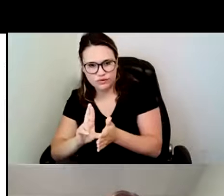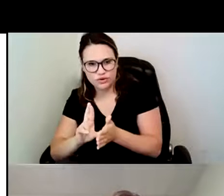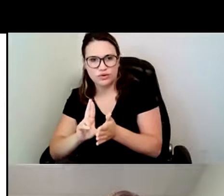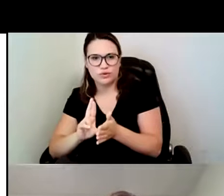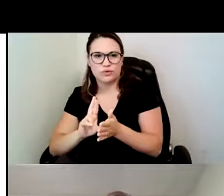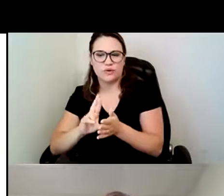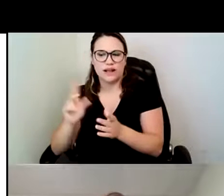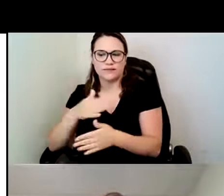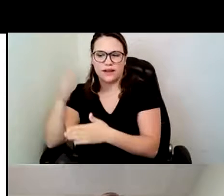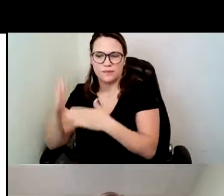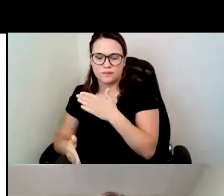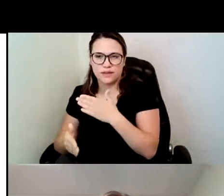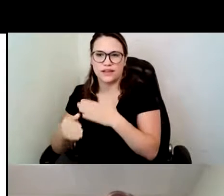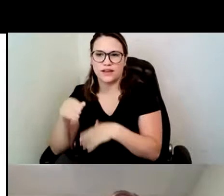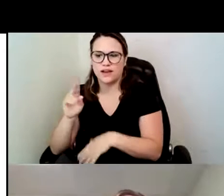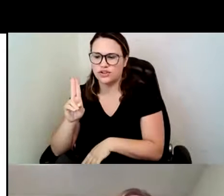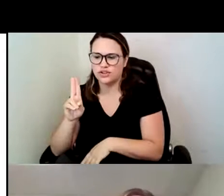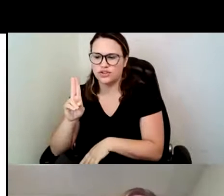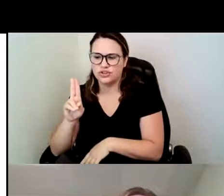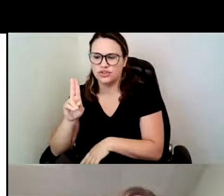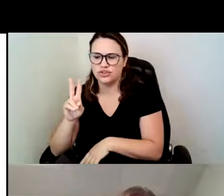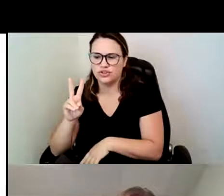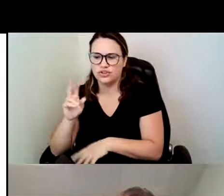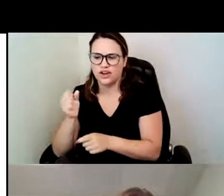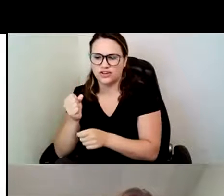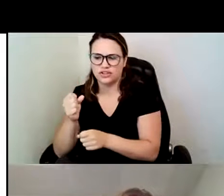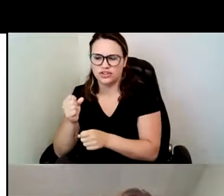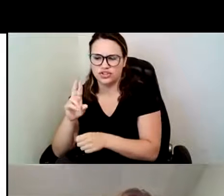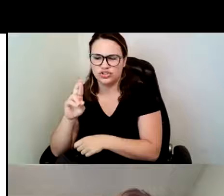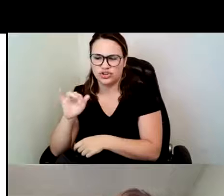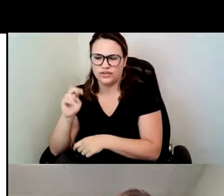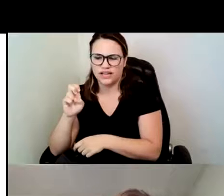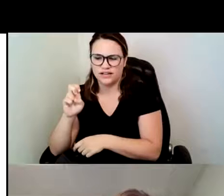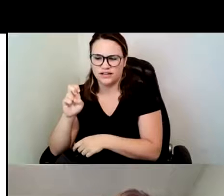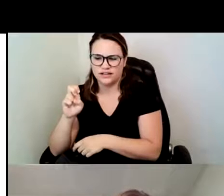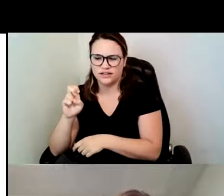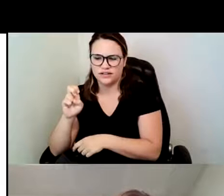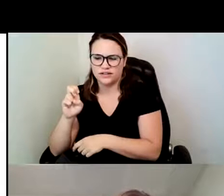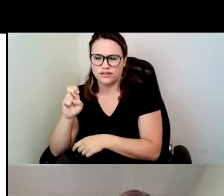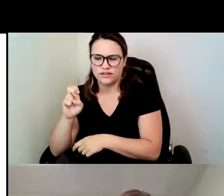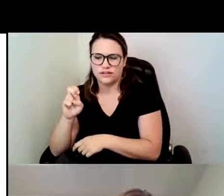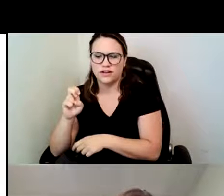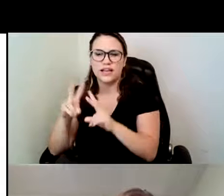complete a urinalysis as part of their assessment process.